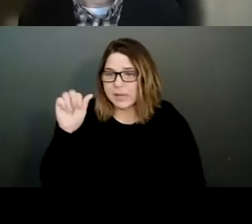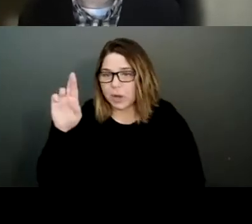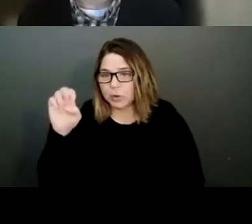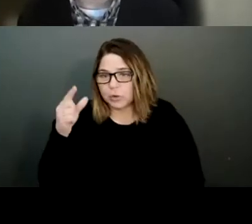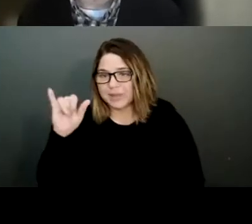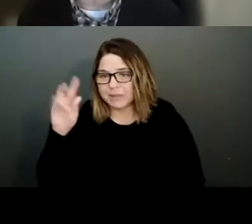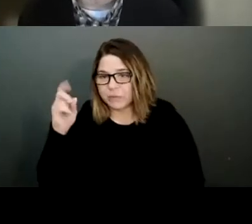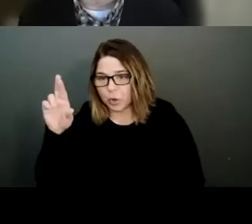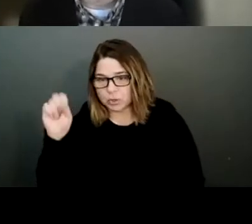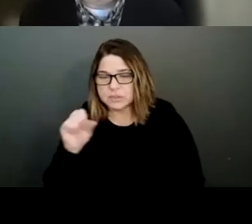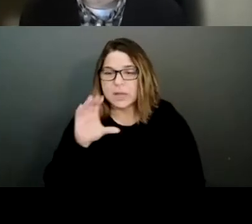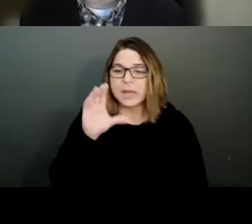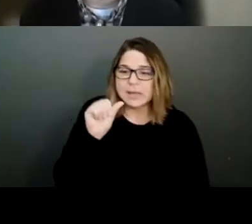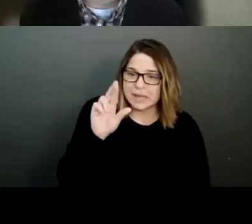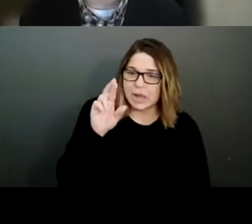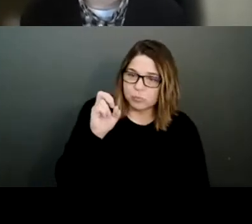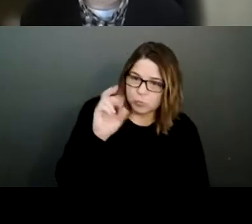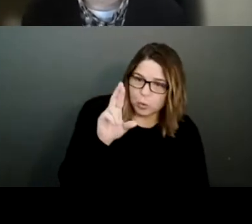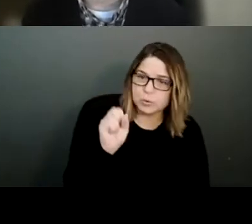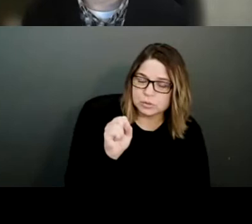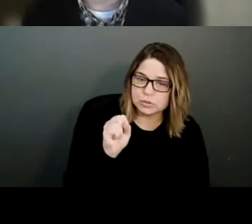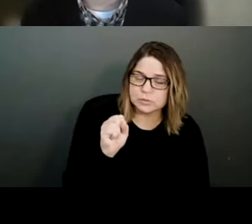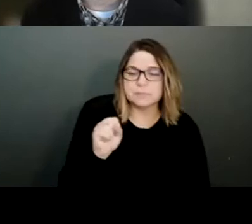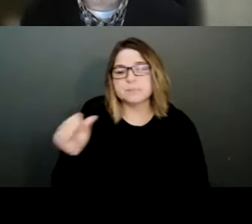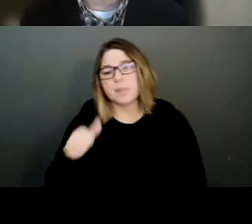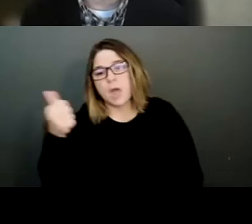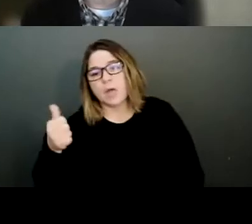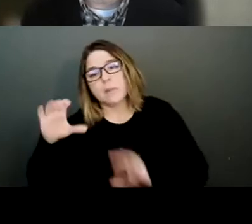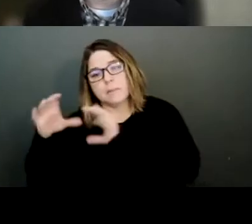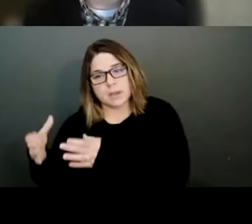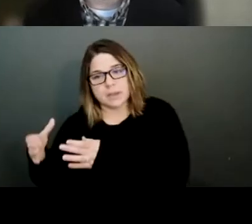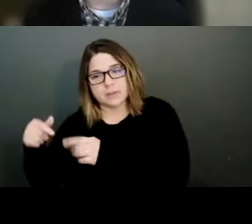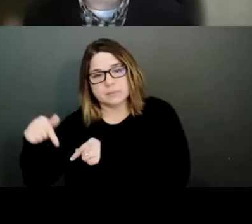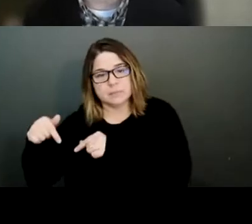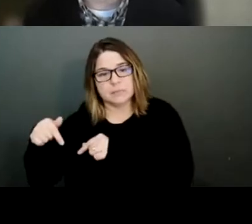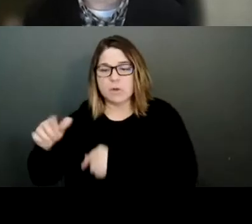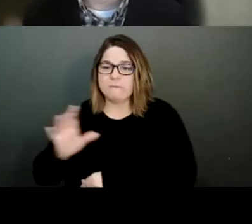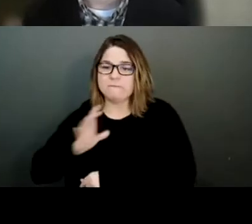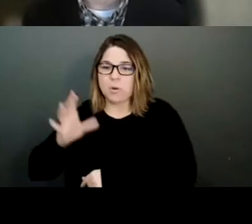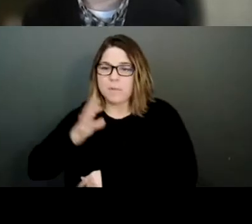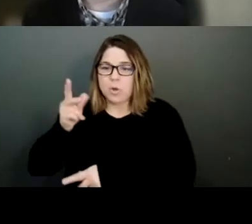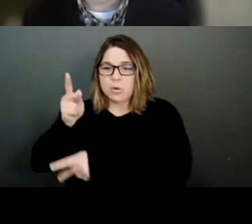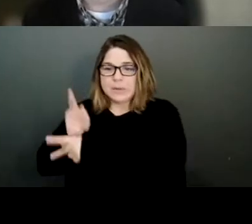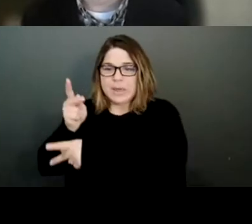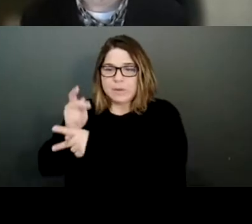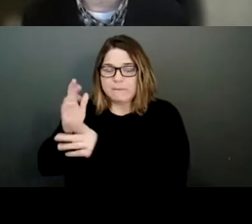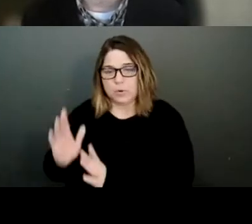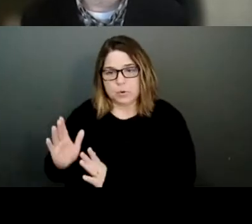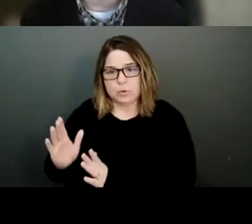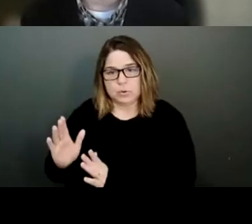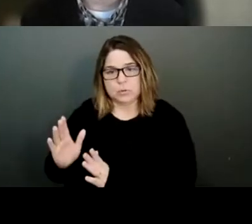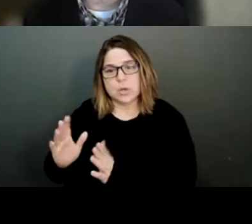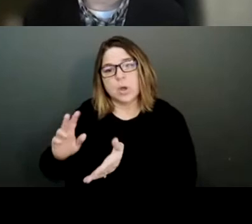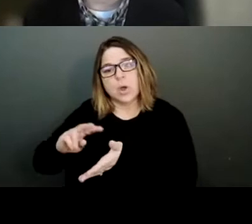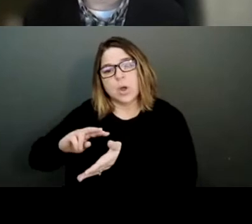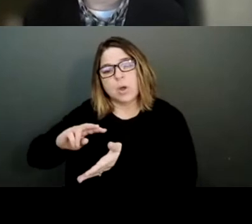We have another bucket of caregivers that are sometimes referred to as formal caregivers. They also may be known